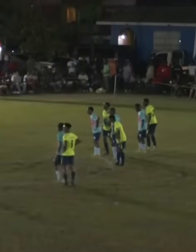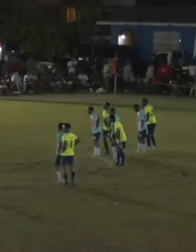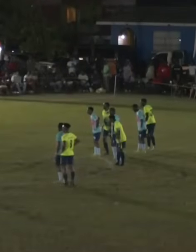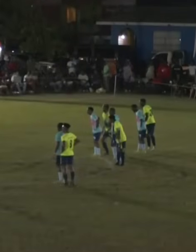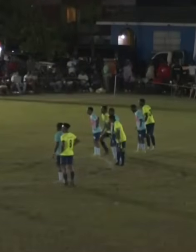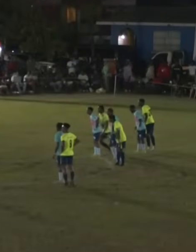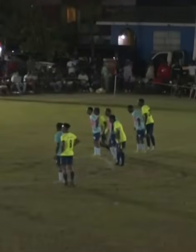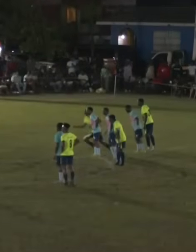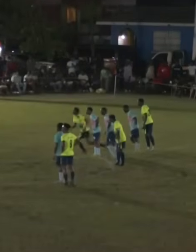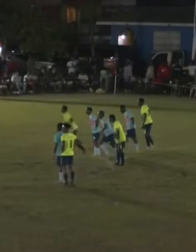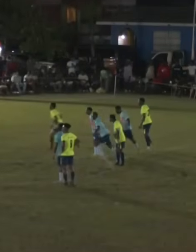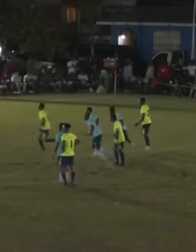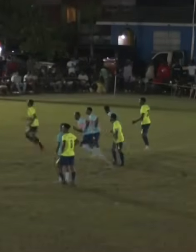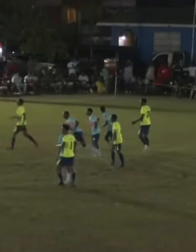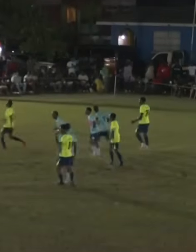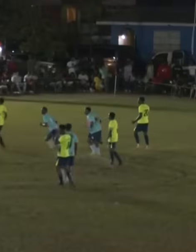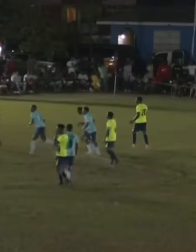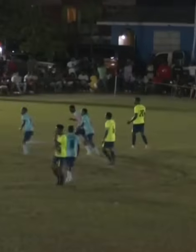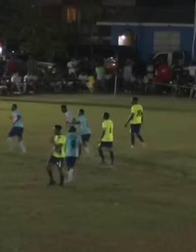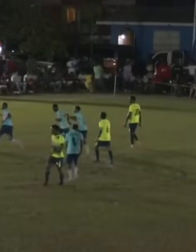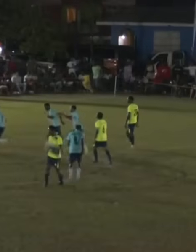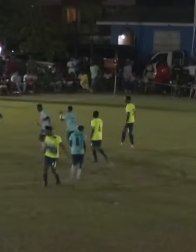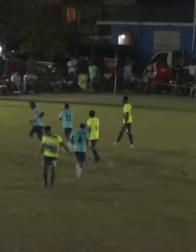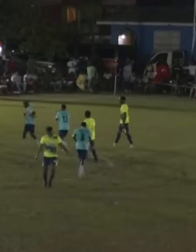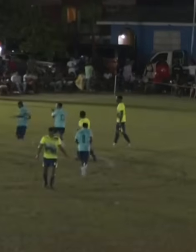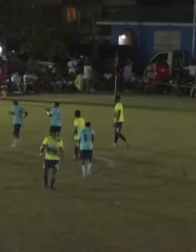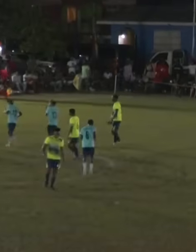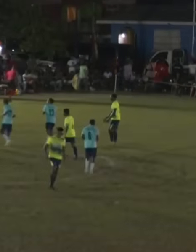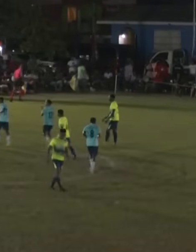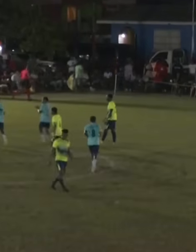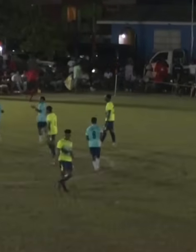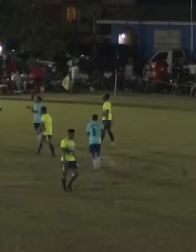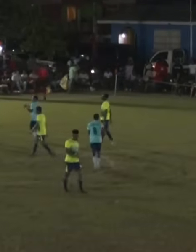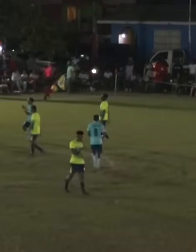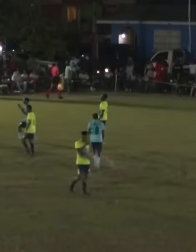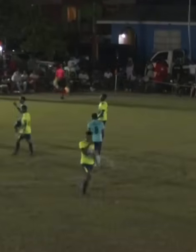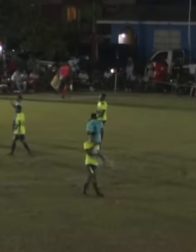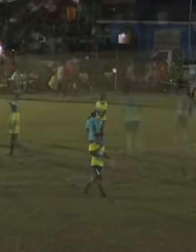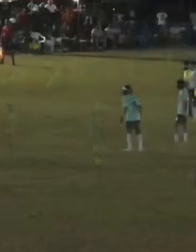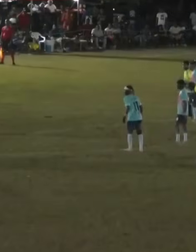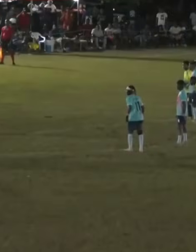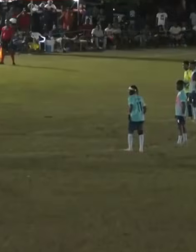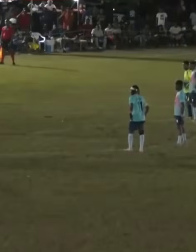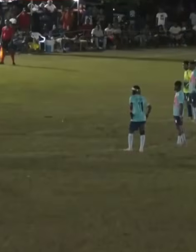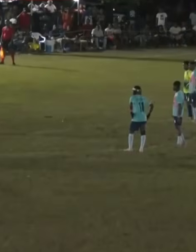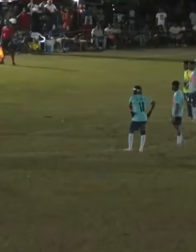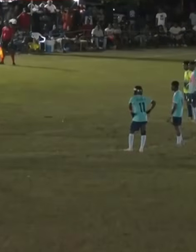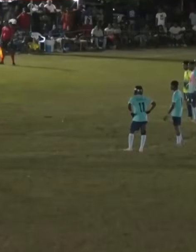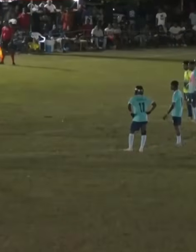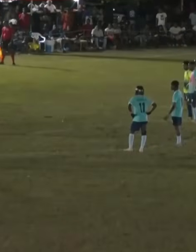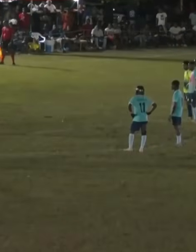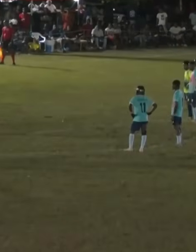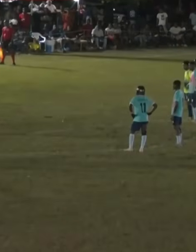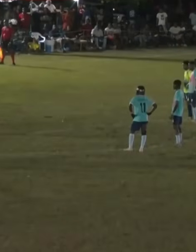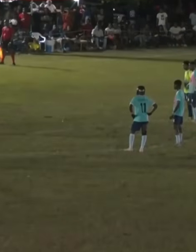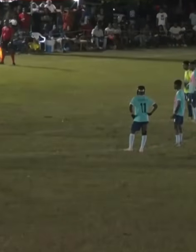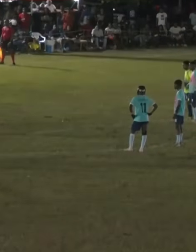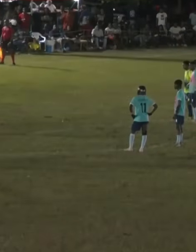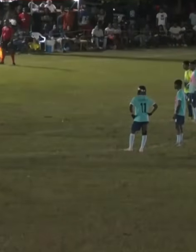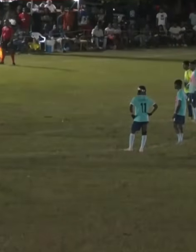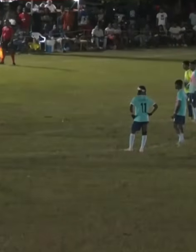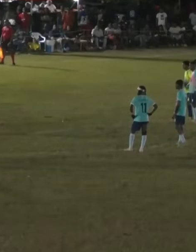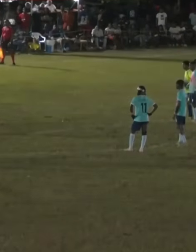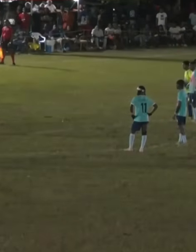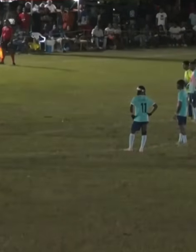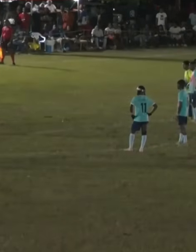Nastrom Brown the wrong way. Ellerton 1, Pro Shotters 0. Second half now, Pro Shotters were awarded a penalty